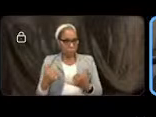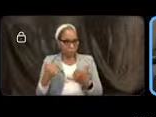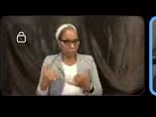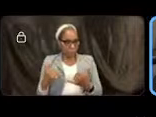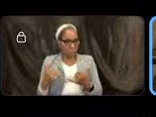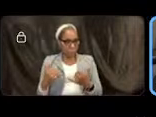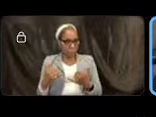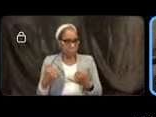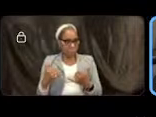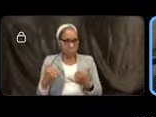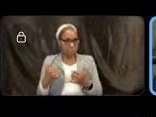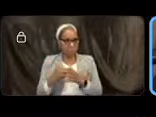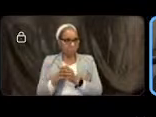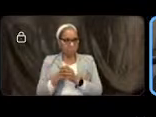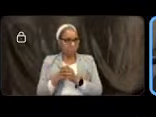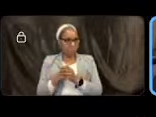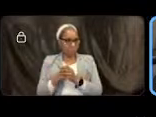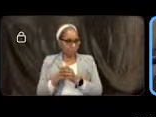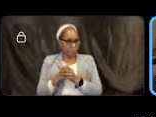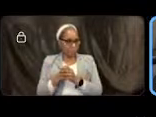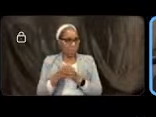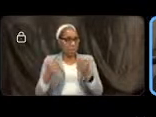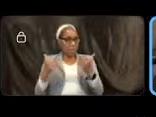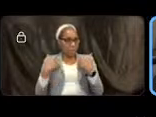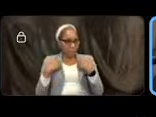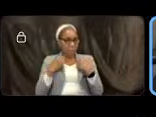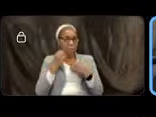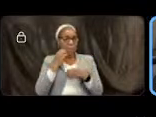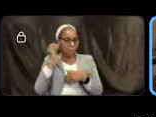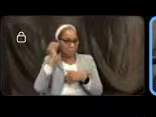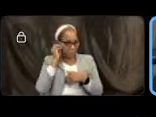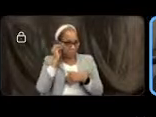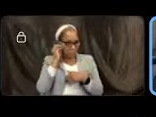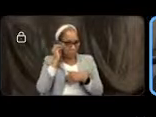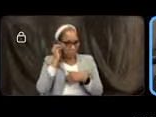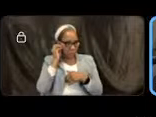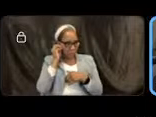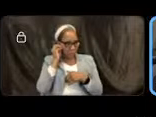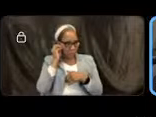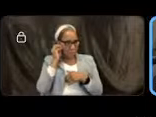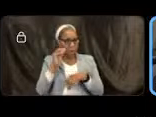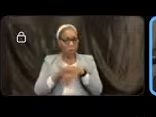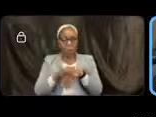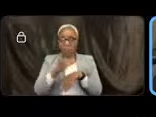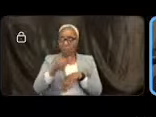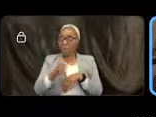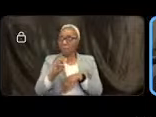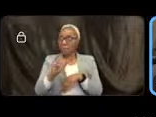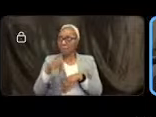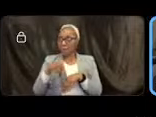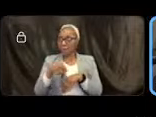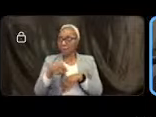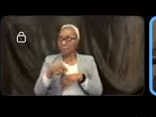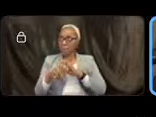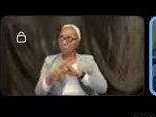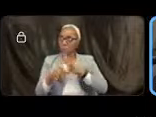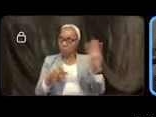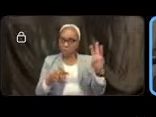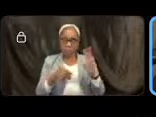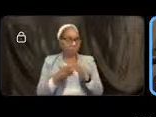for sale sign on it. There is residential high density just off this map further to the west for a large